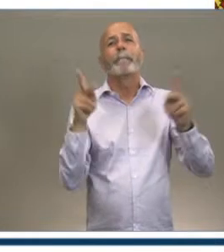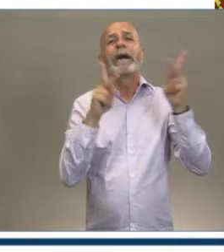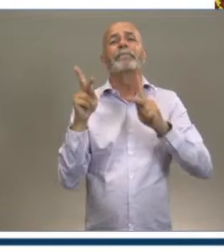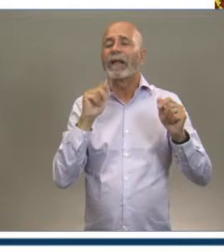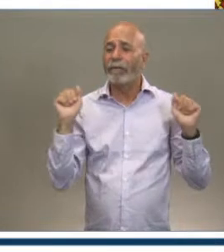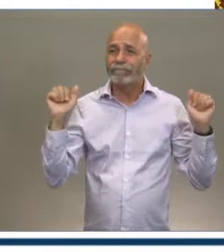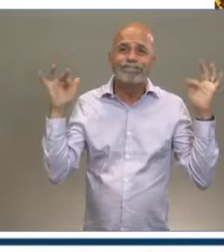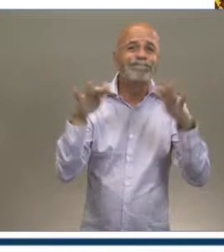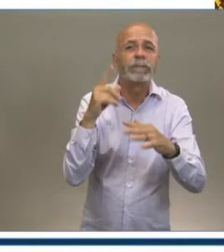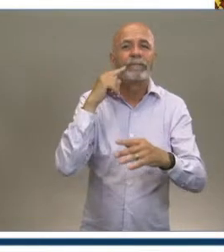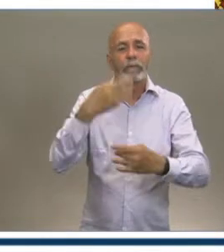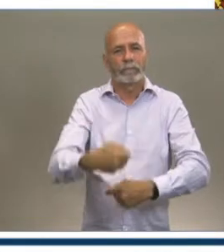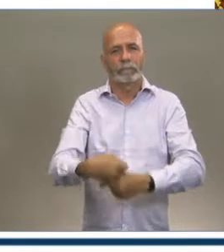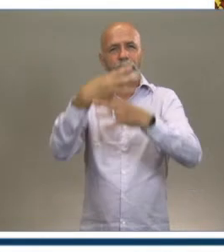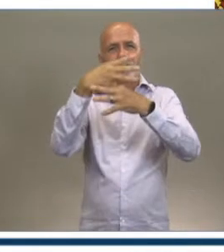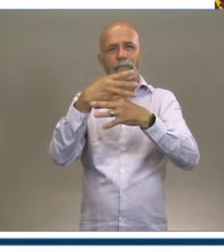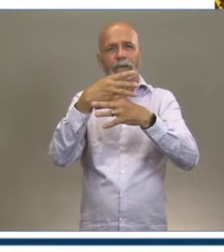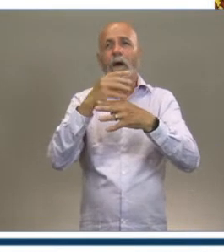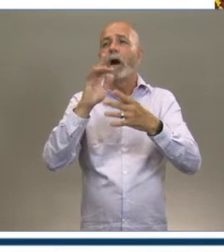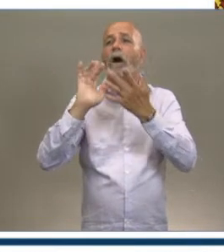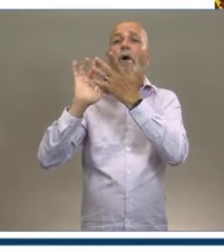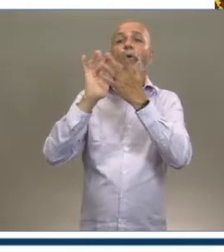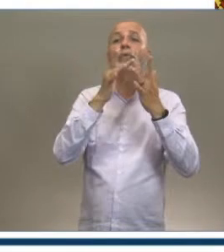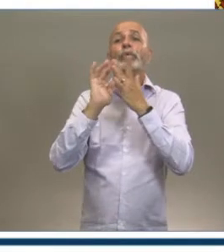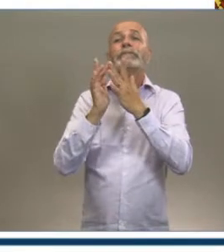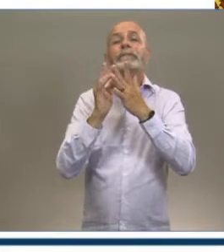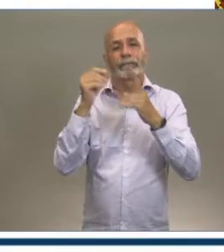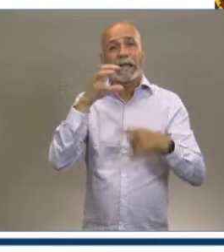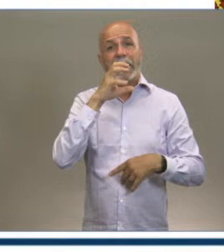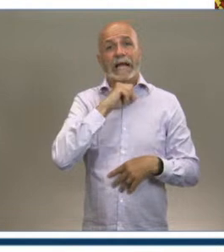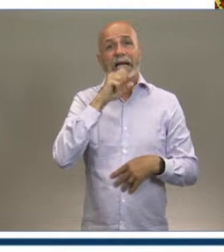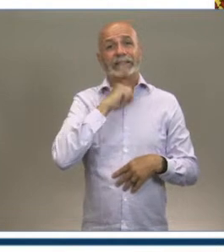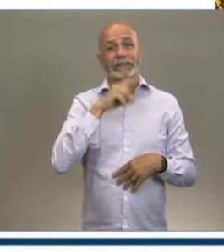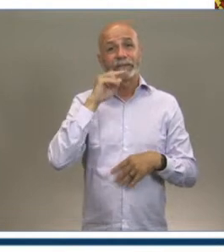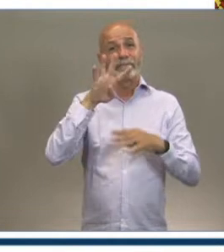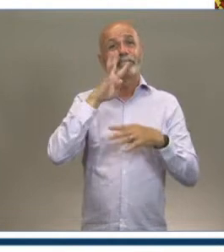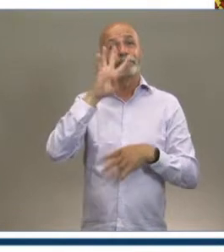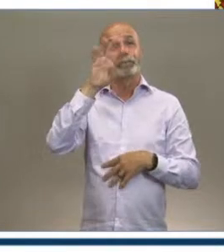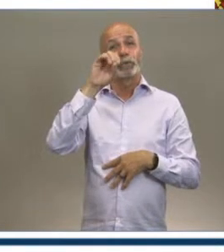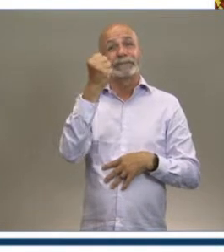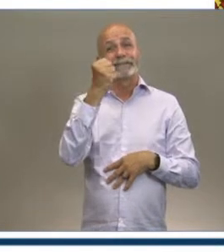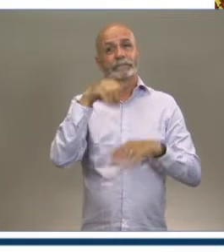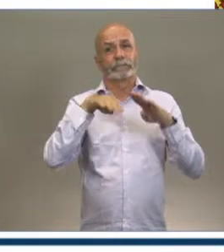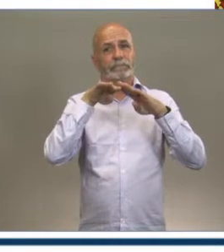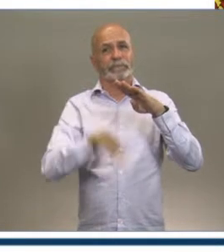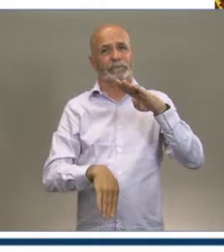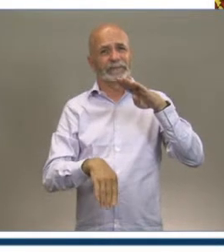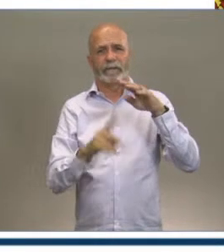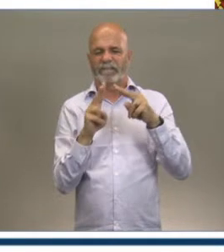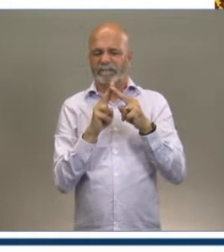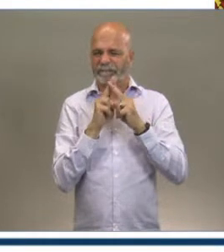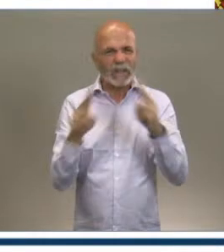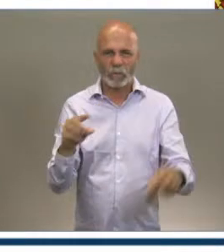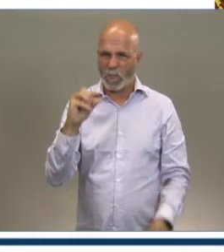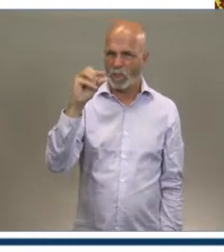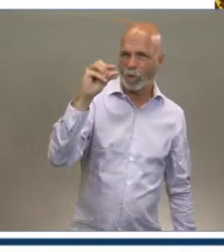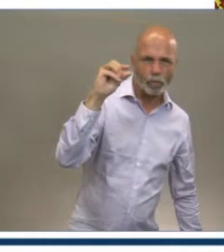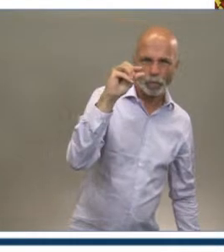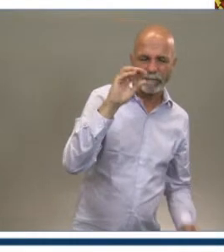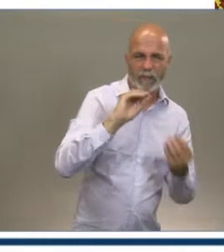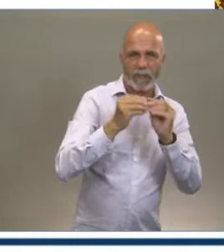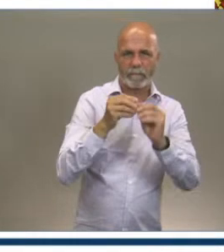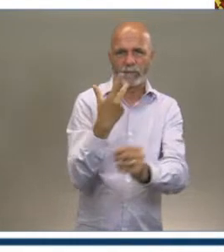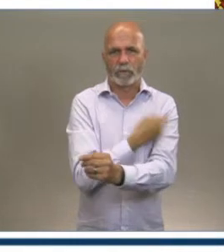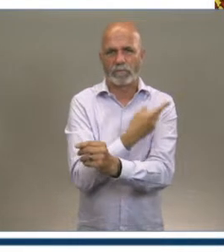remains fairly low for folks under 40, although admittedly they've had access much more recently than others. What, if anything, about